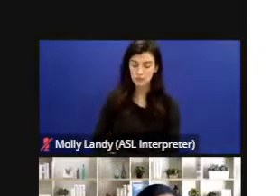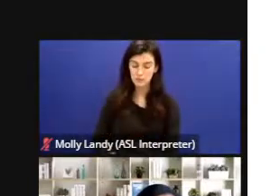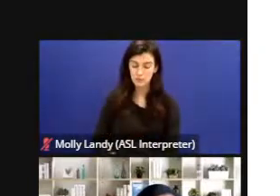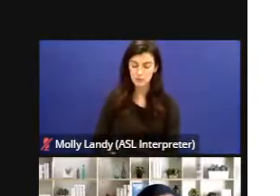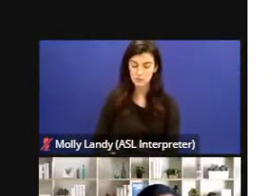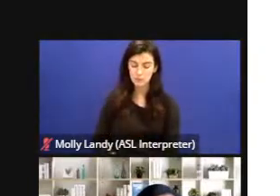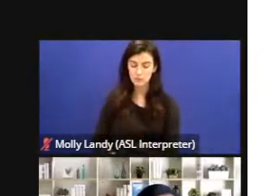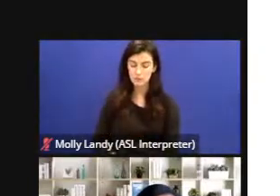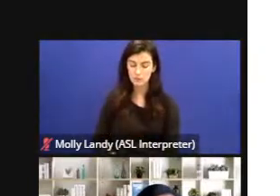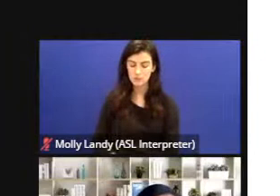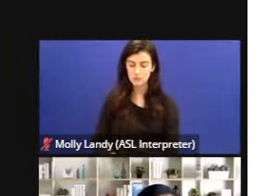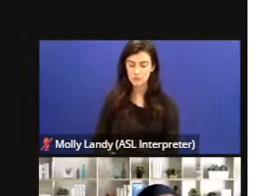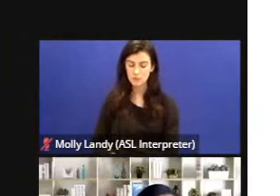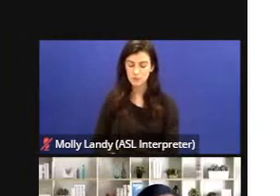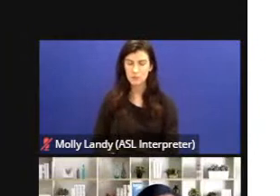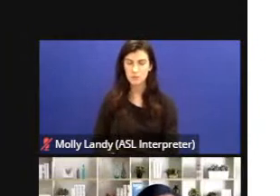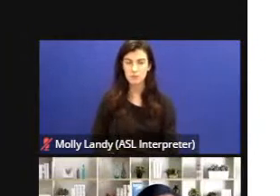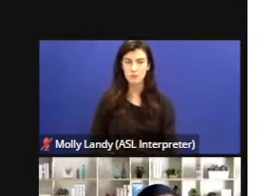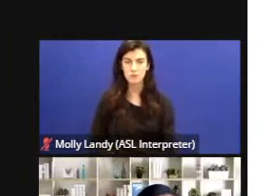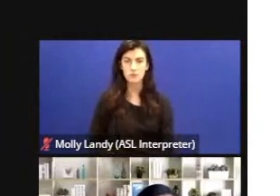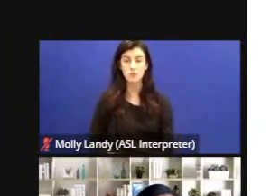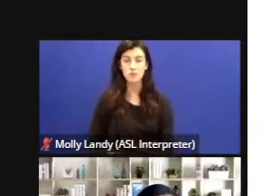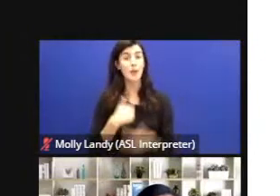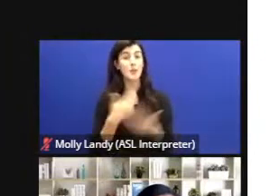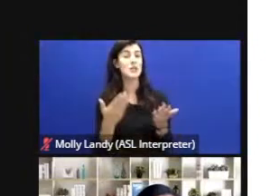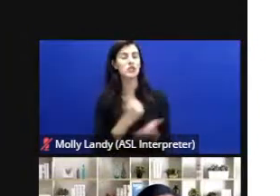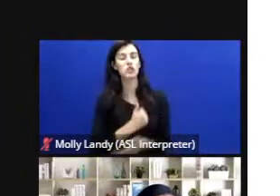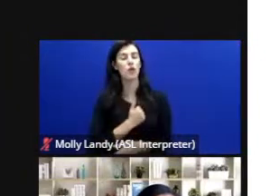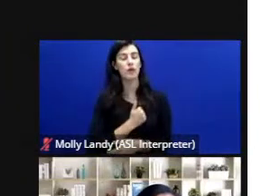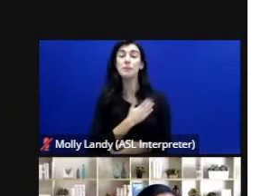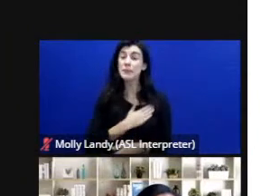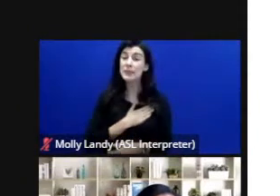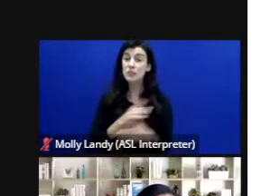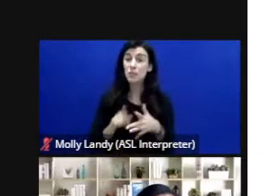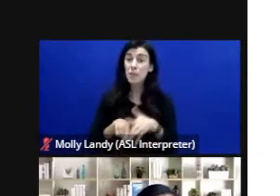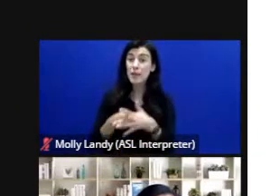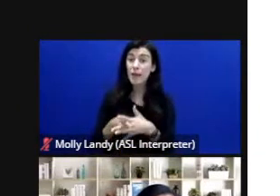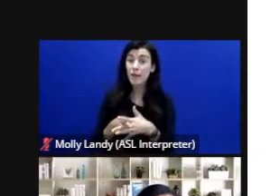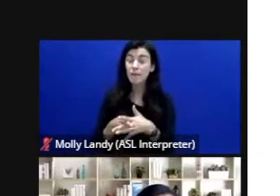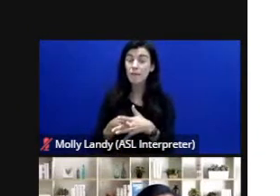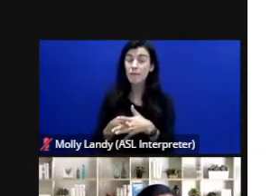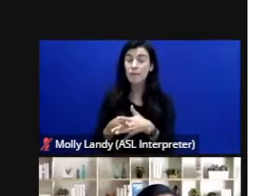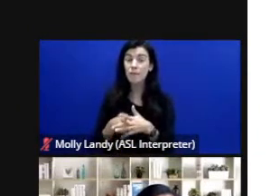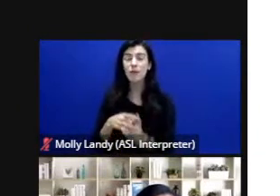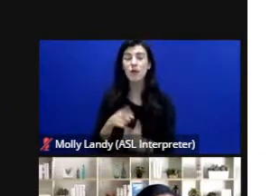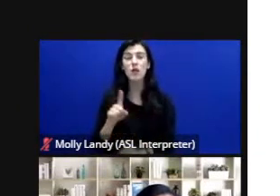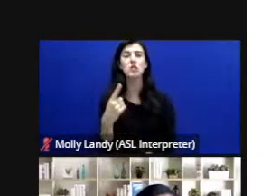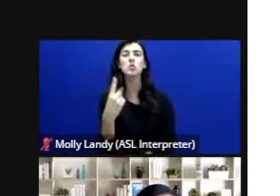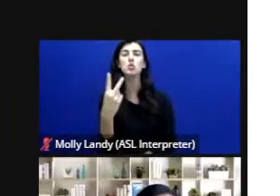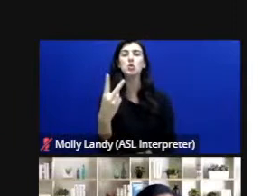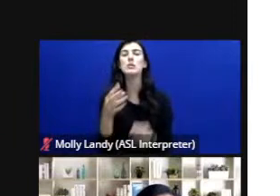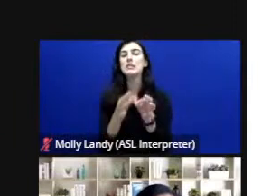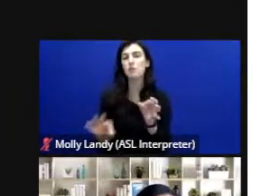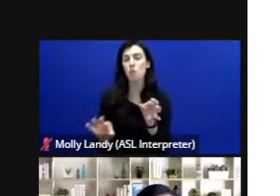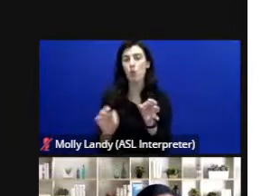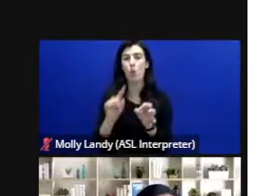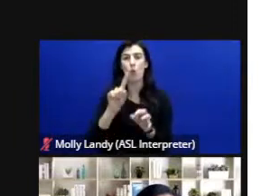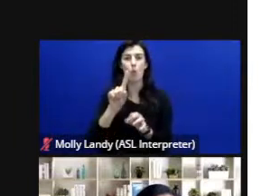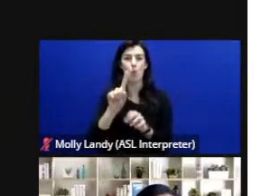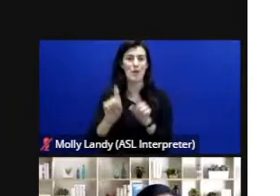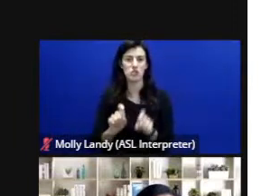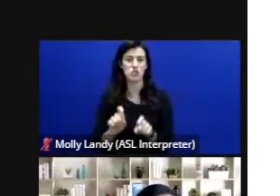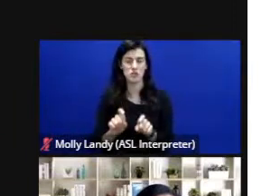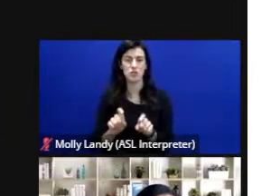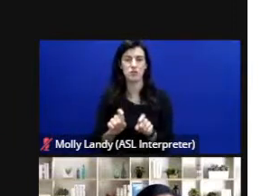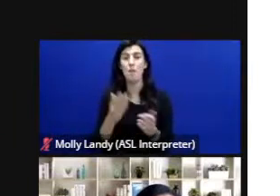Yes, I'm sorry. Yes, I'm here. Okay, please begin. There were just two simple questions that maybe you guys could